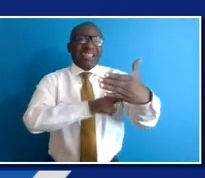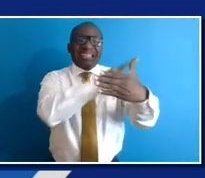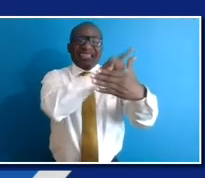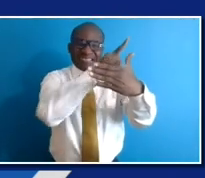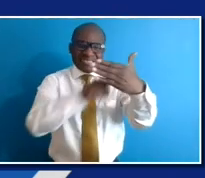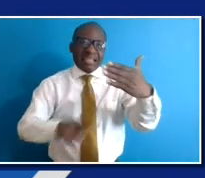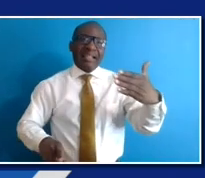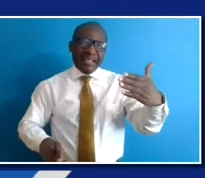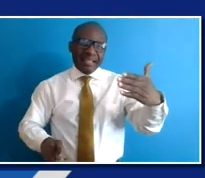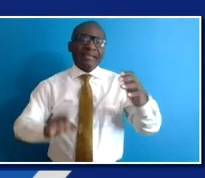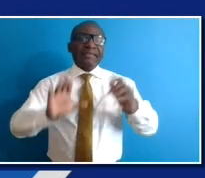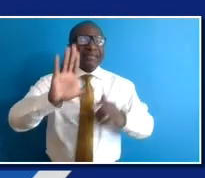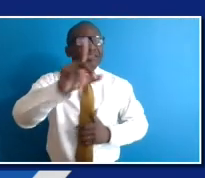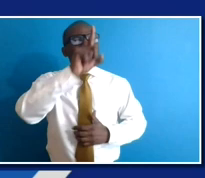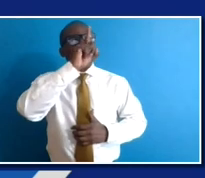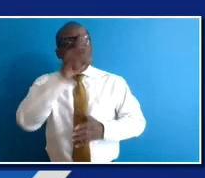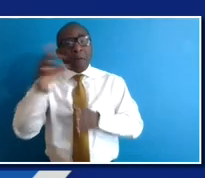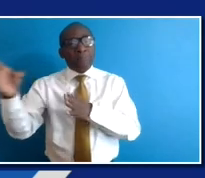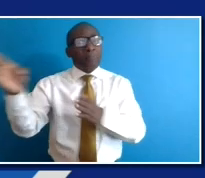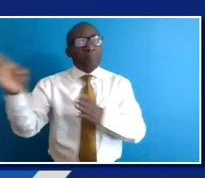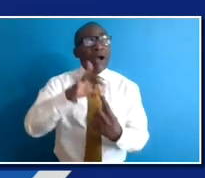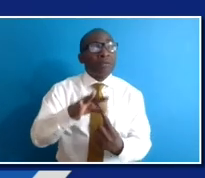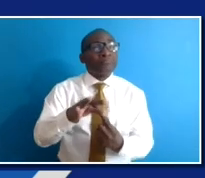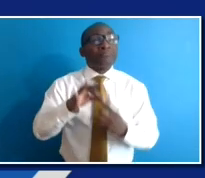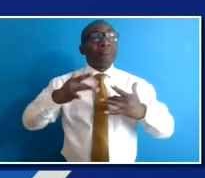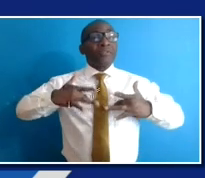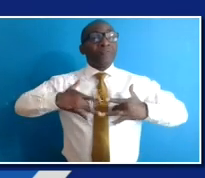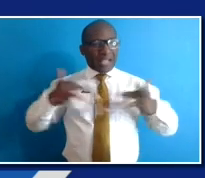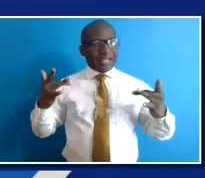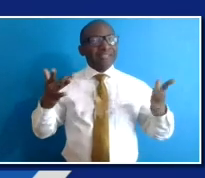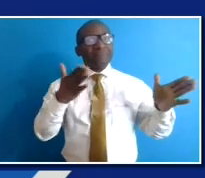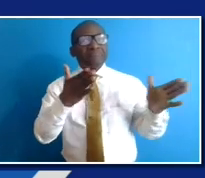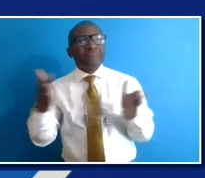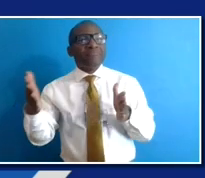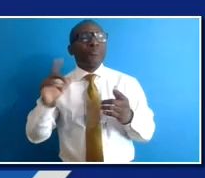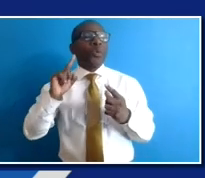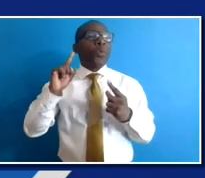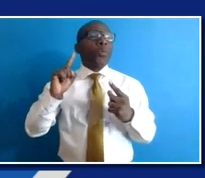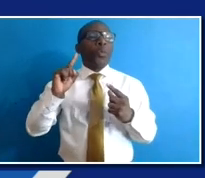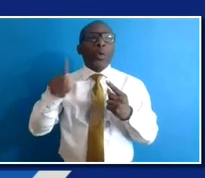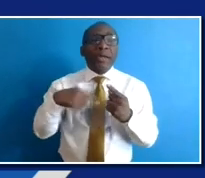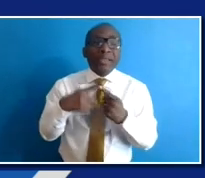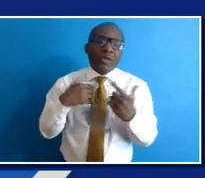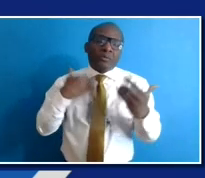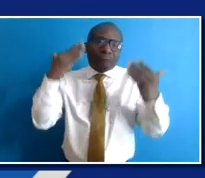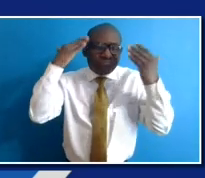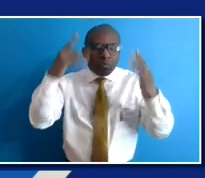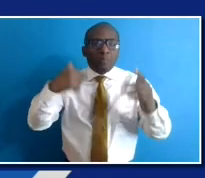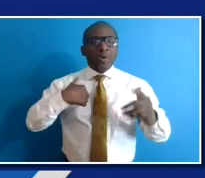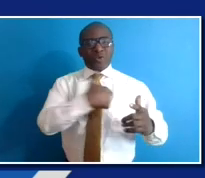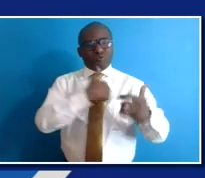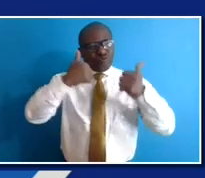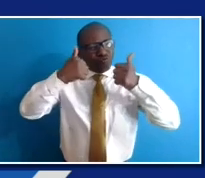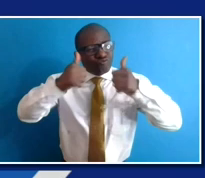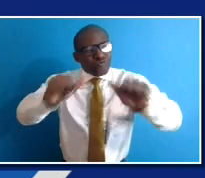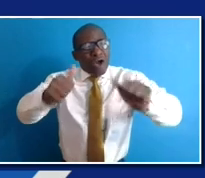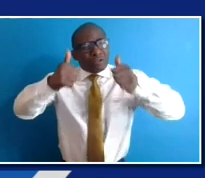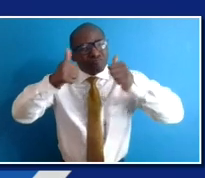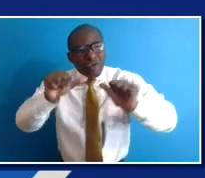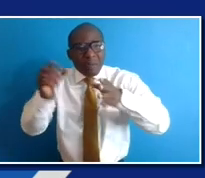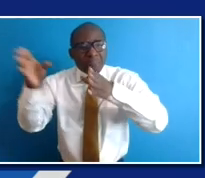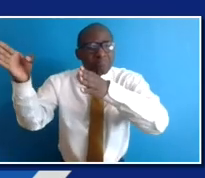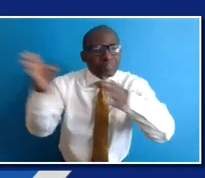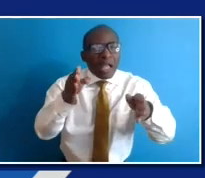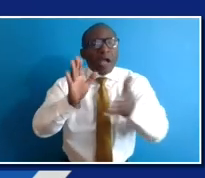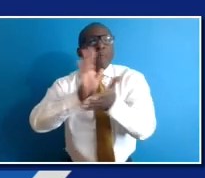time ever the two drive-in movies, and I believe the county executive might mention it again. That would be one in July, one in